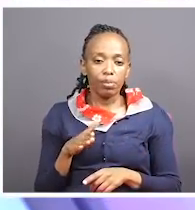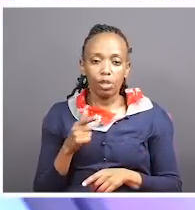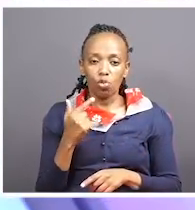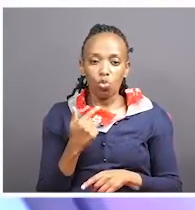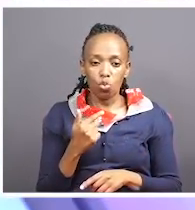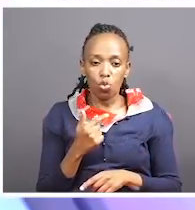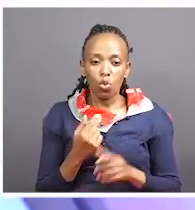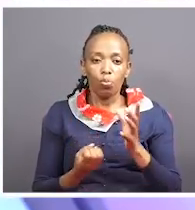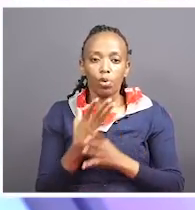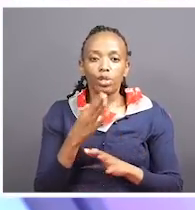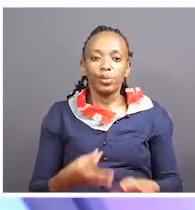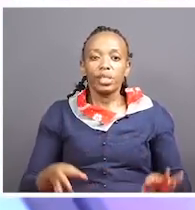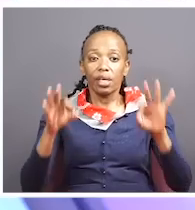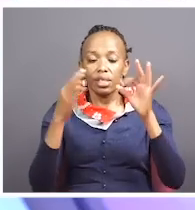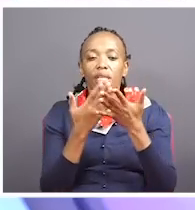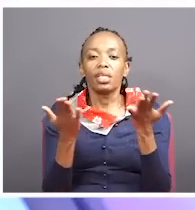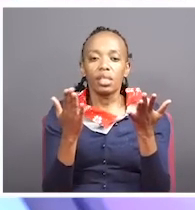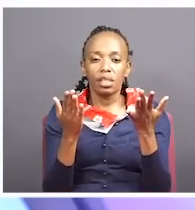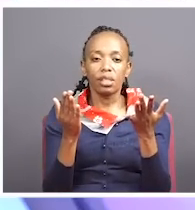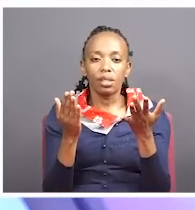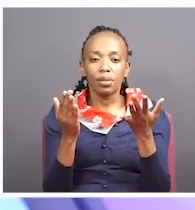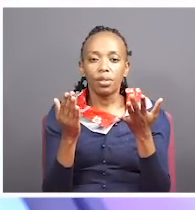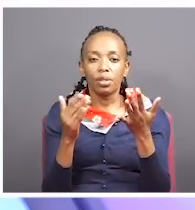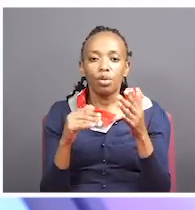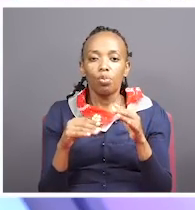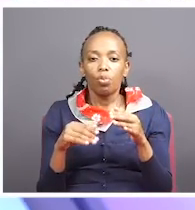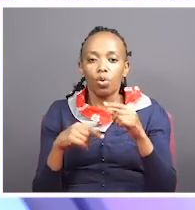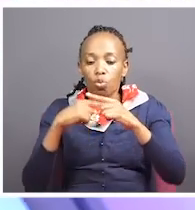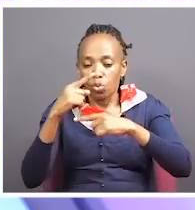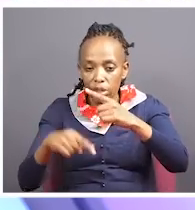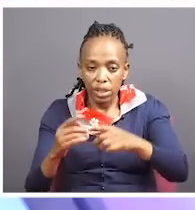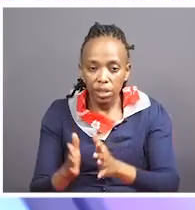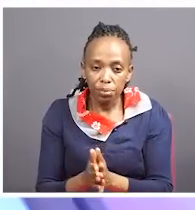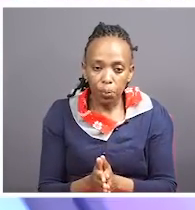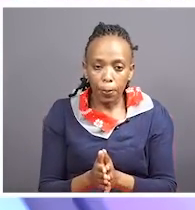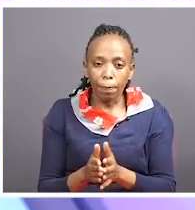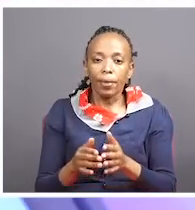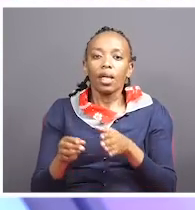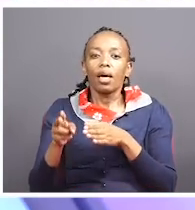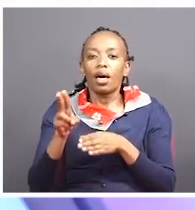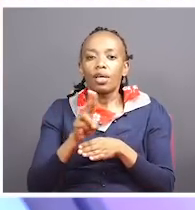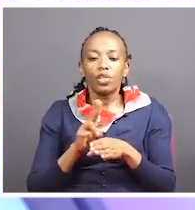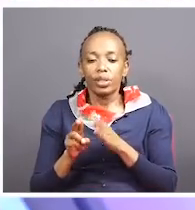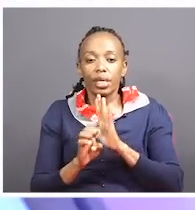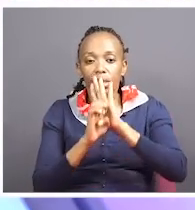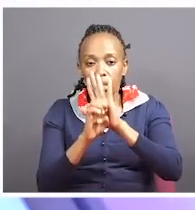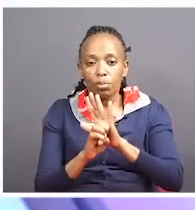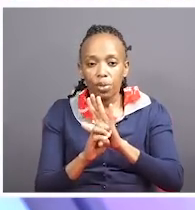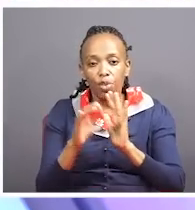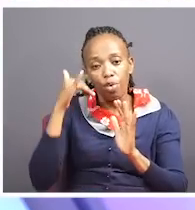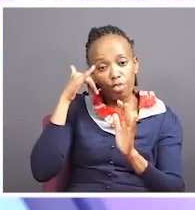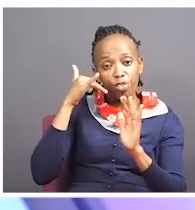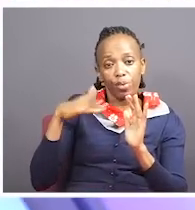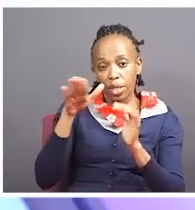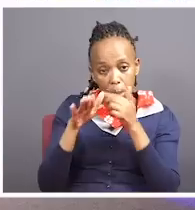women who produce excellent things go beyond. Hallelujah. I let me use this illustration in the